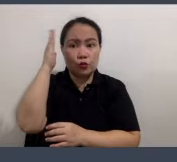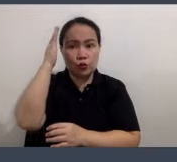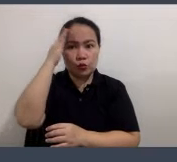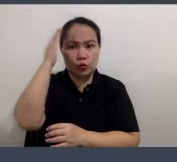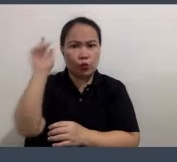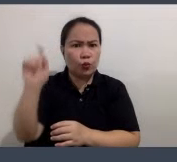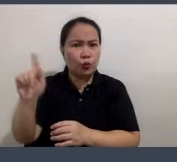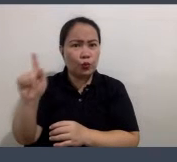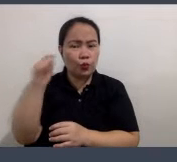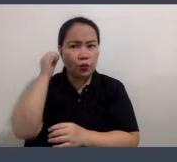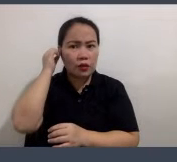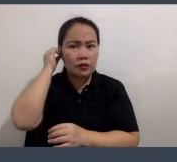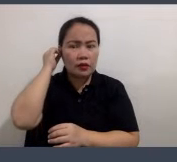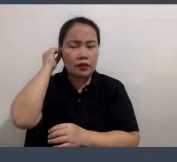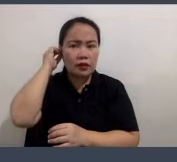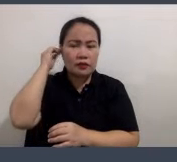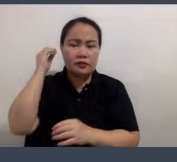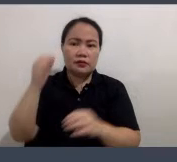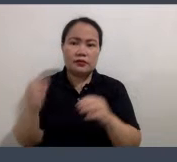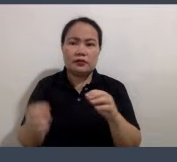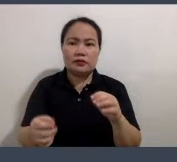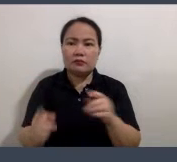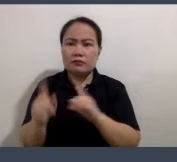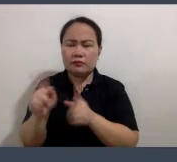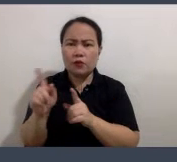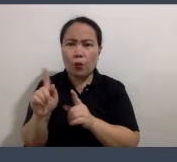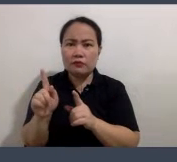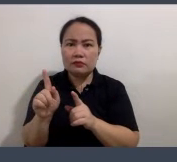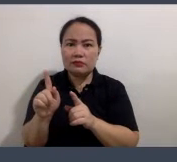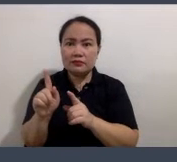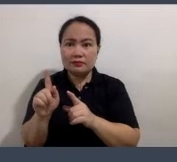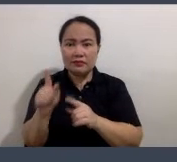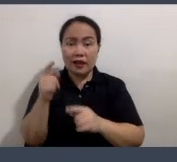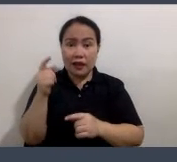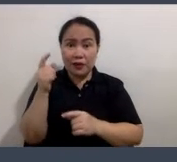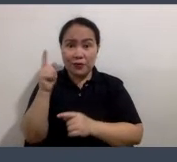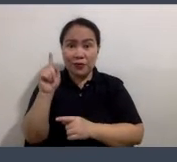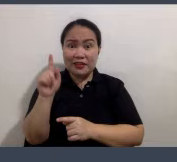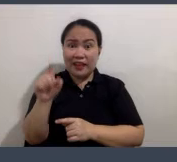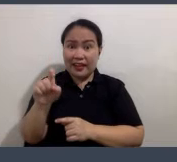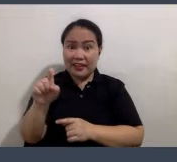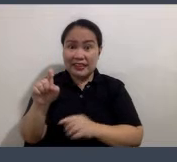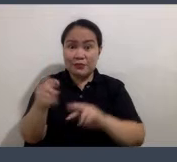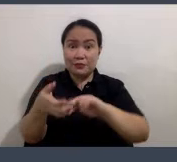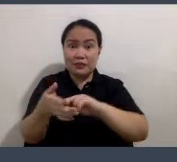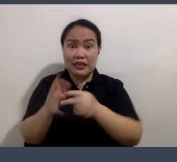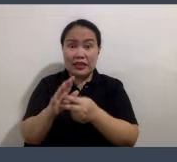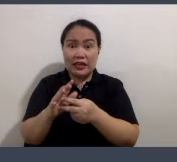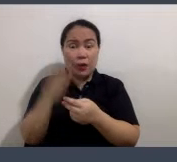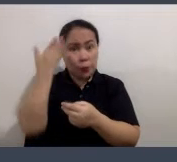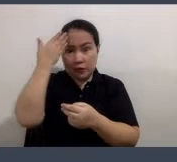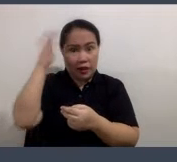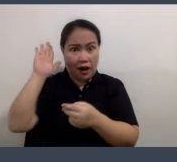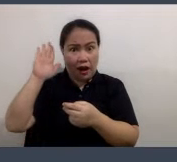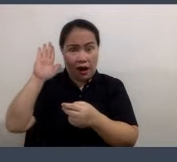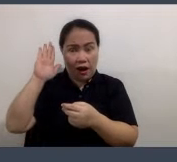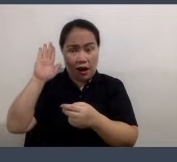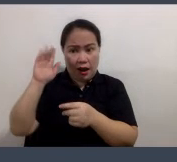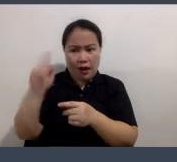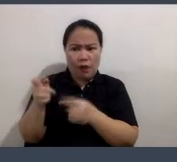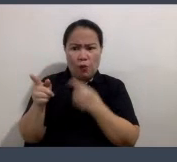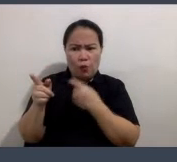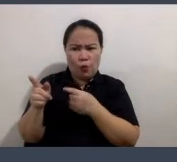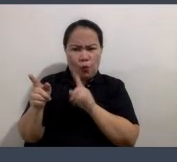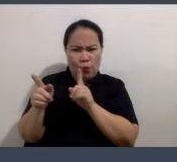ano yung nasa loob ng absolute value. So, binigay niya yung sagot. The answers are given. So, ito naman, ano ang